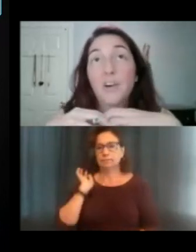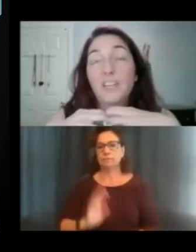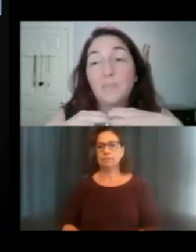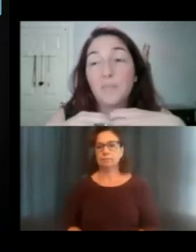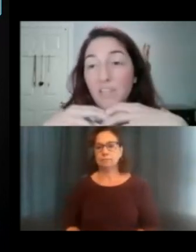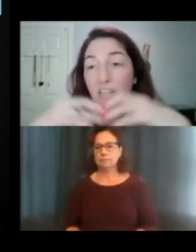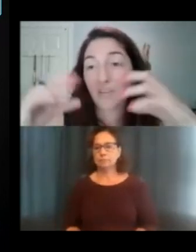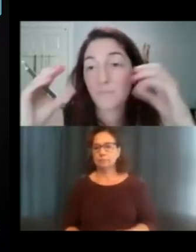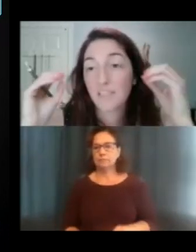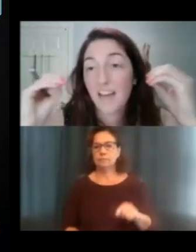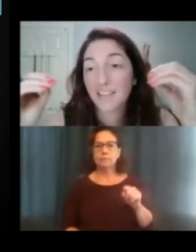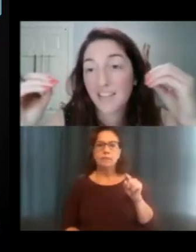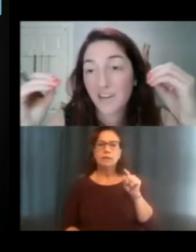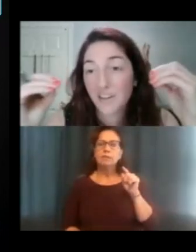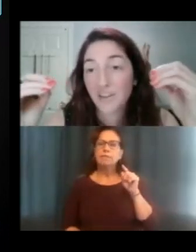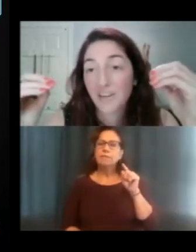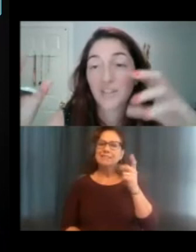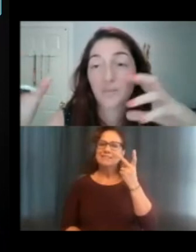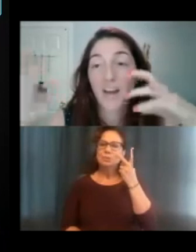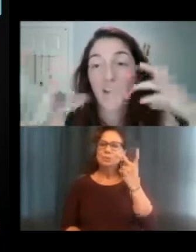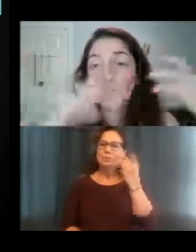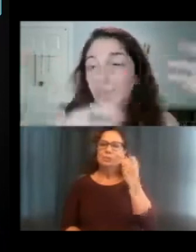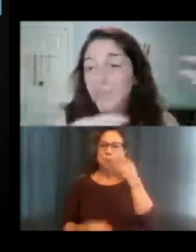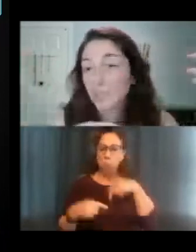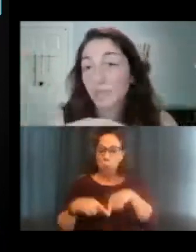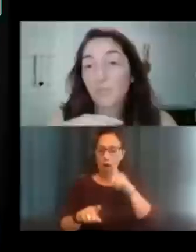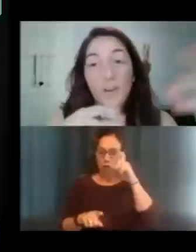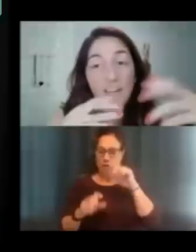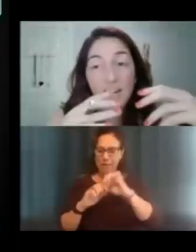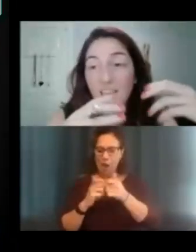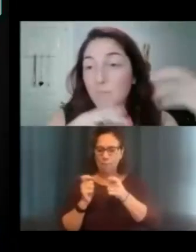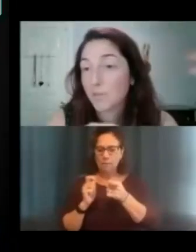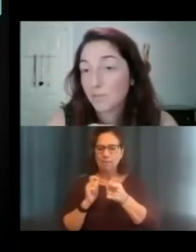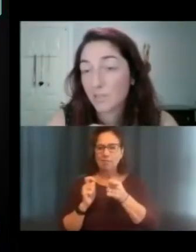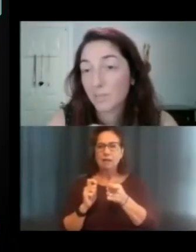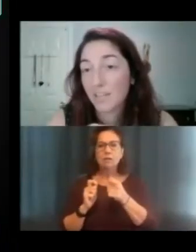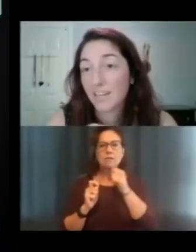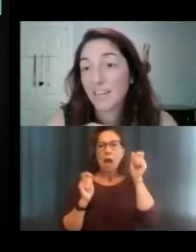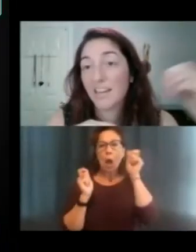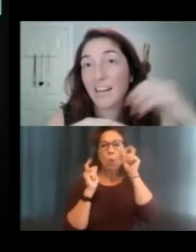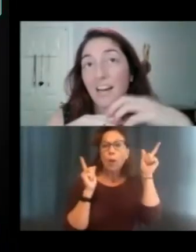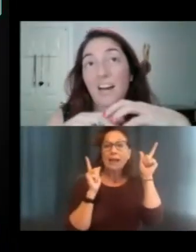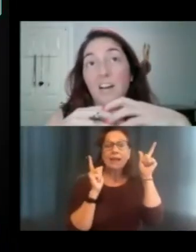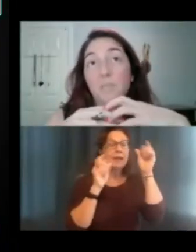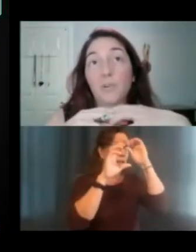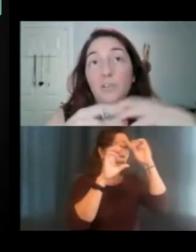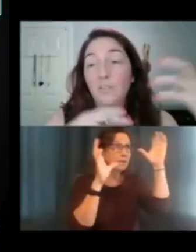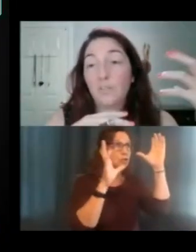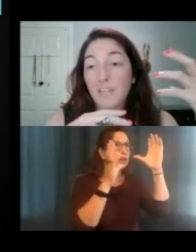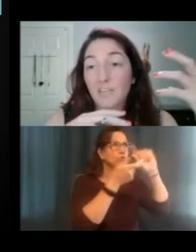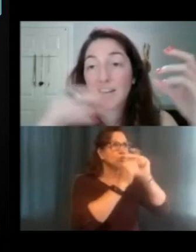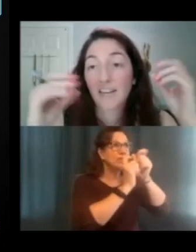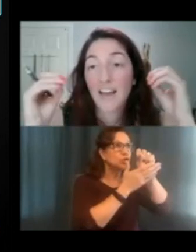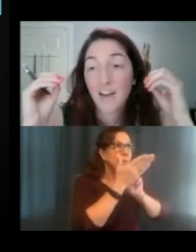looking at how we can manipulate dreams as they are occurring. So rather than doing some sort of waking imagery rescripting or